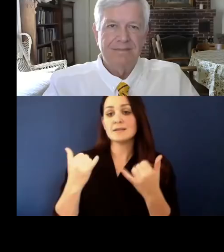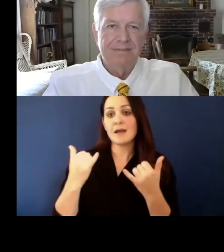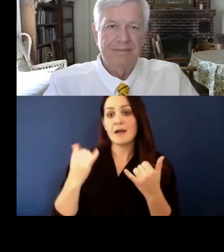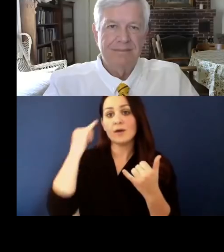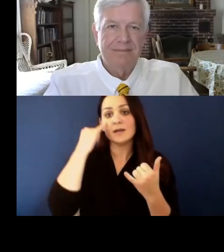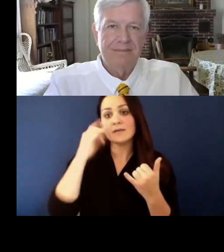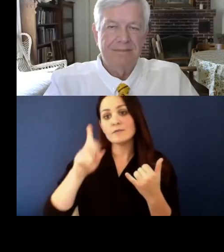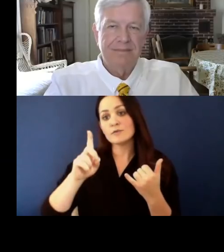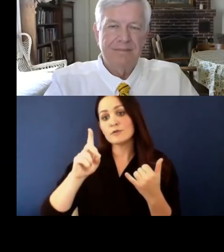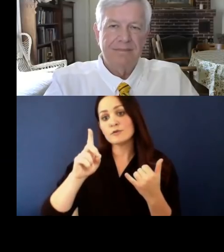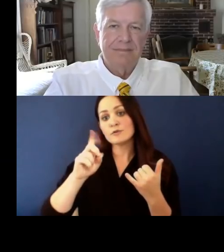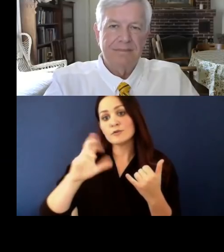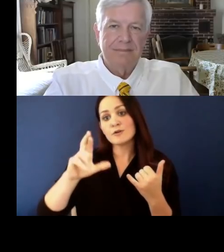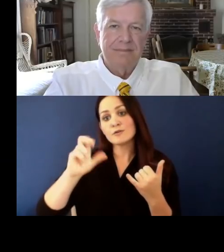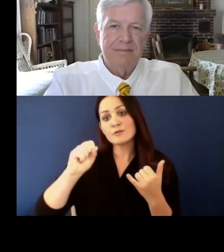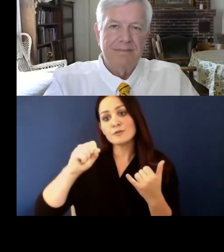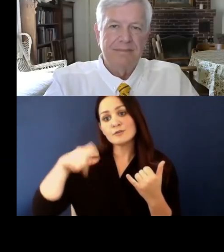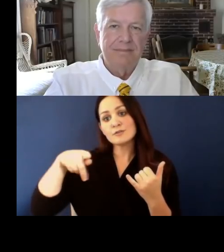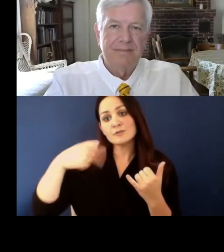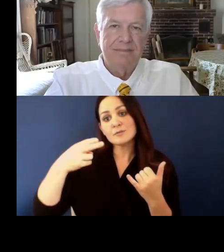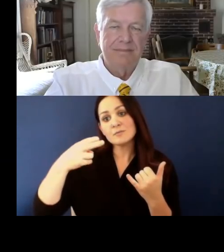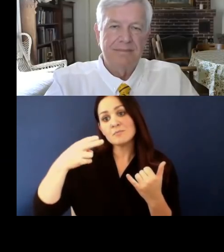Dr. Spollinger back in.